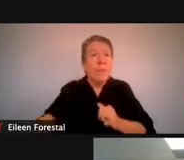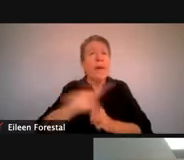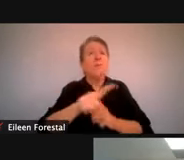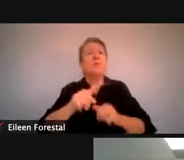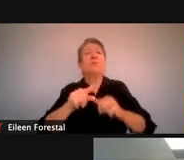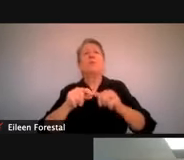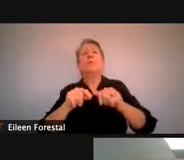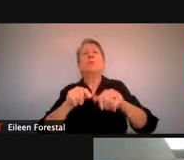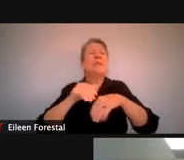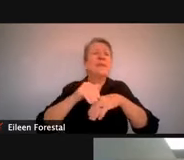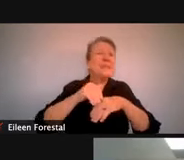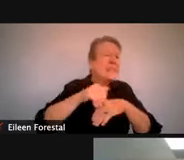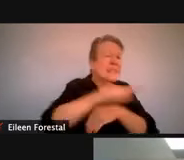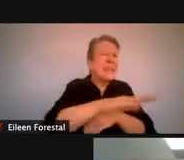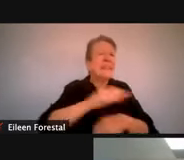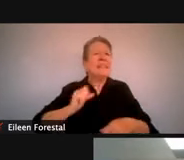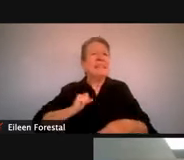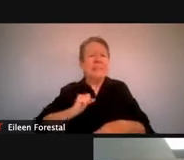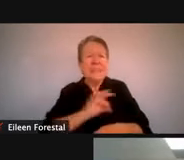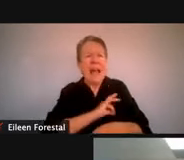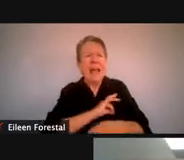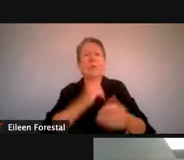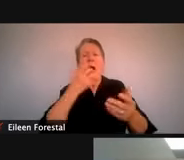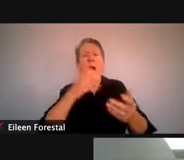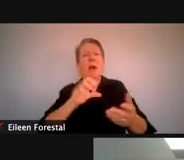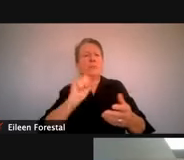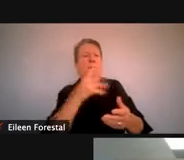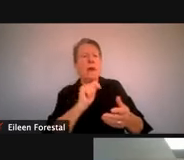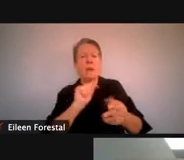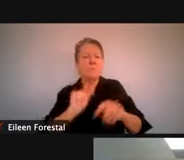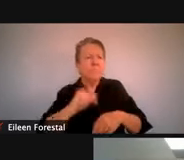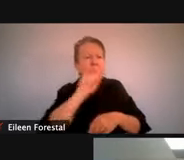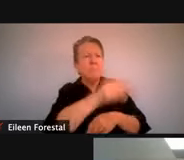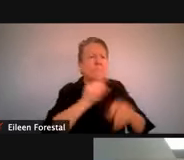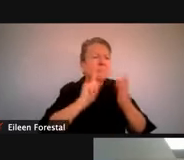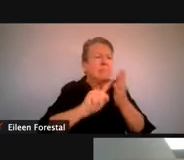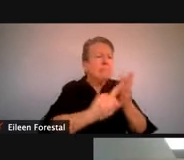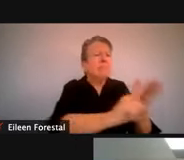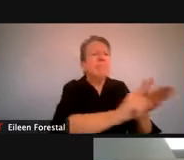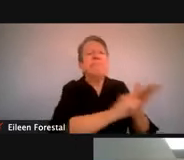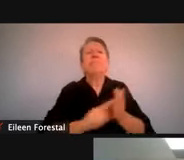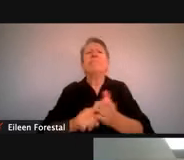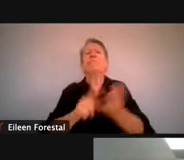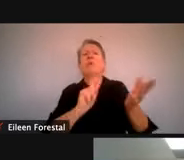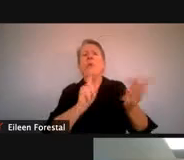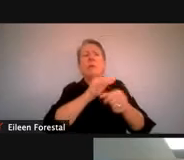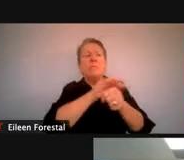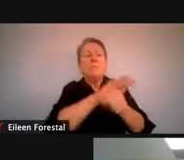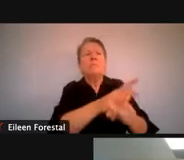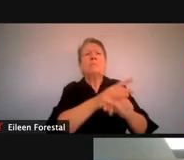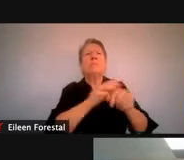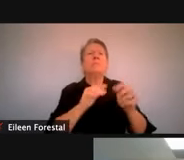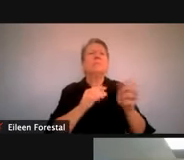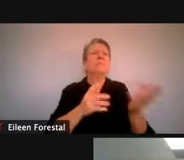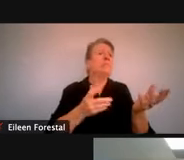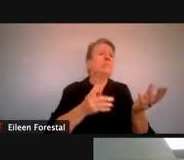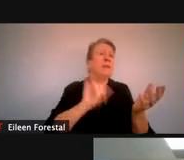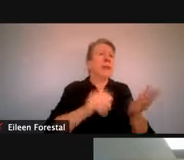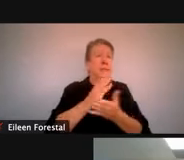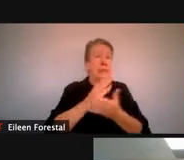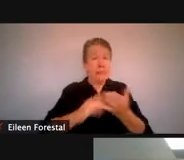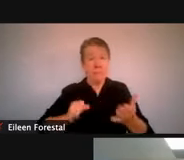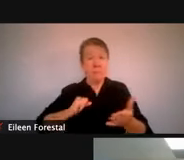available. Some of the staff that helped Ocean and Monmouth health departments during their surges have been reassigned to Essex, Hudson, Bergen,